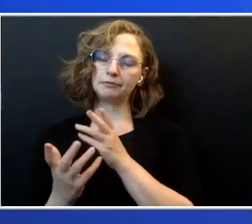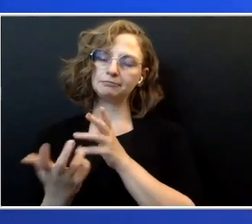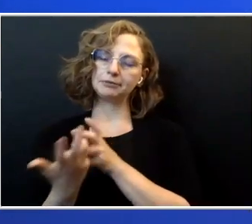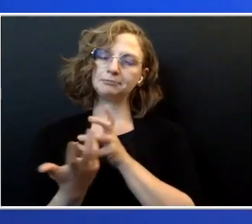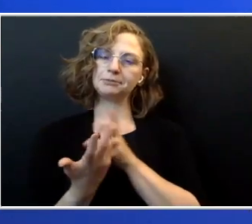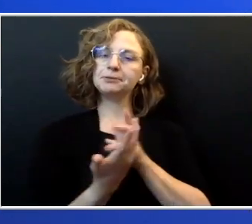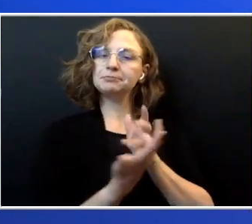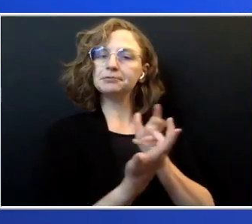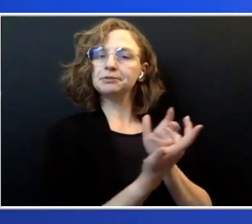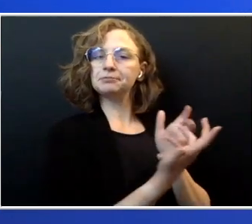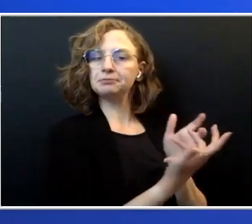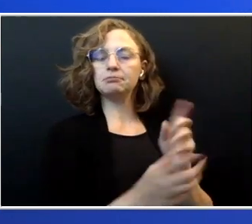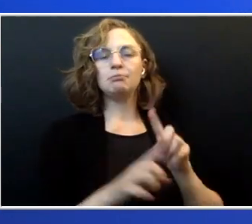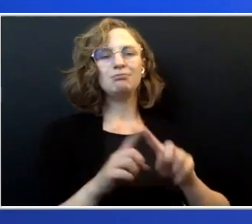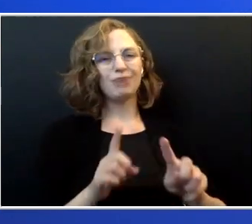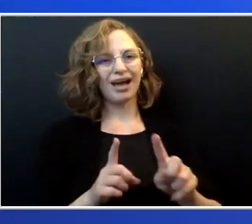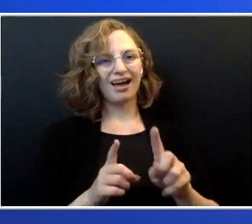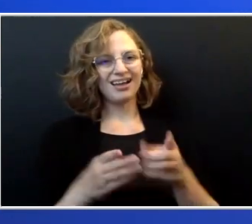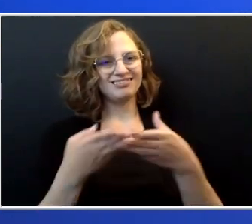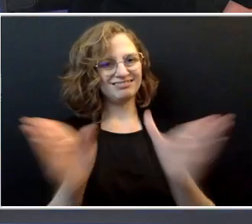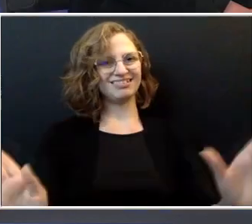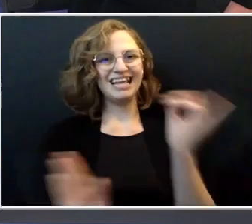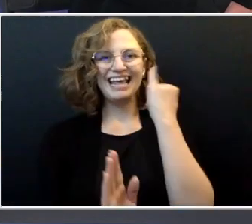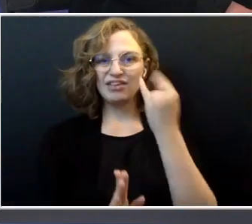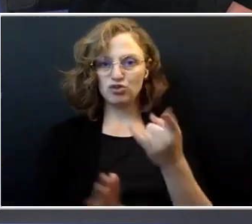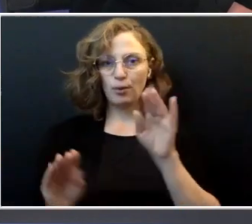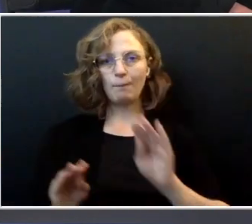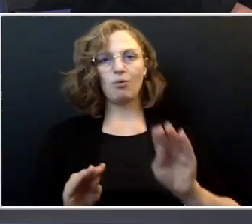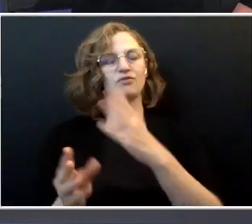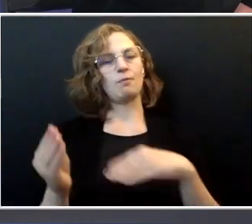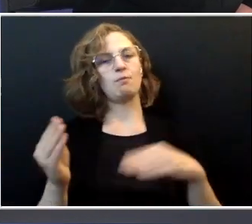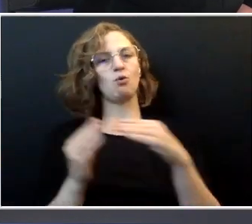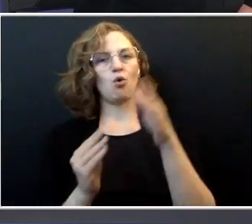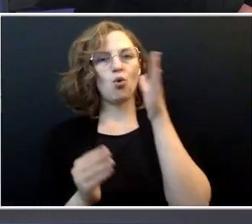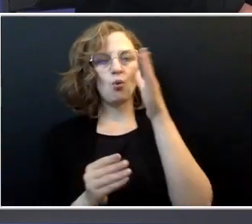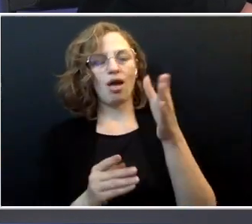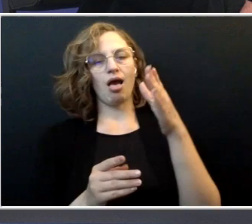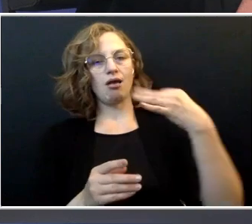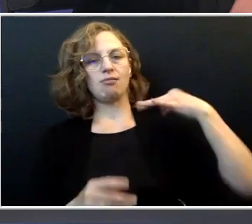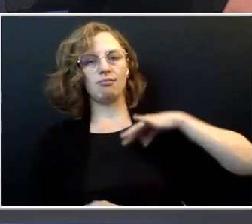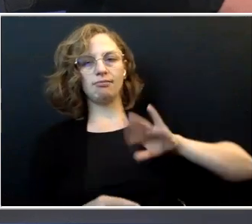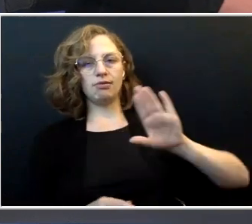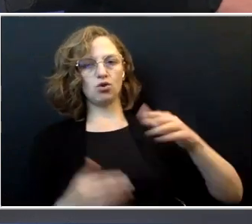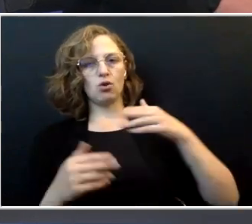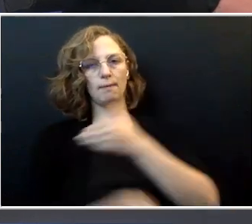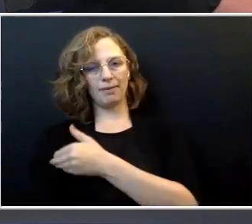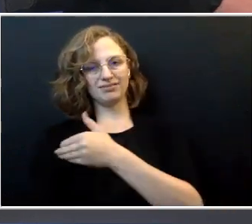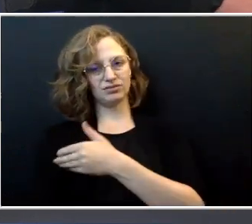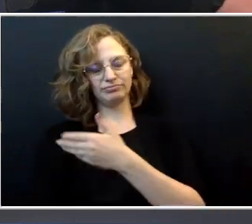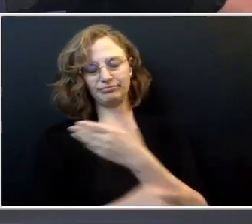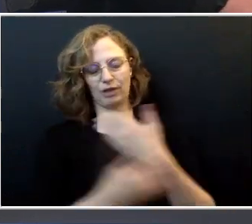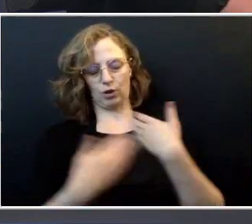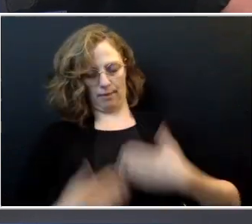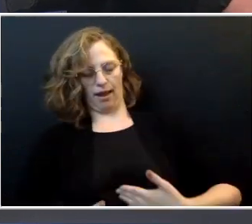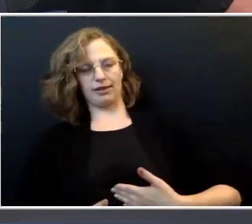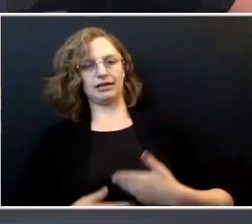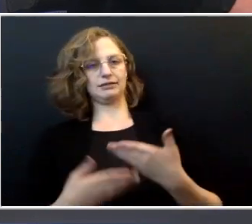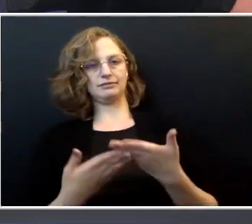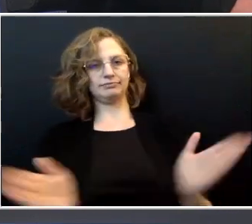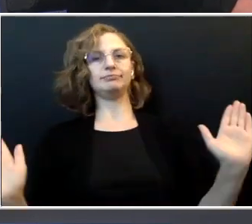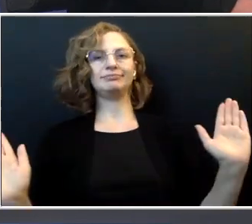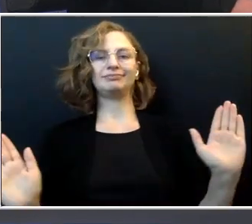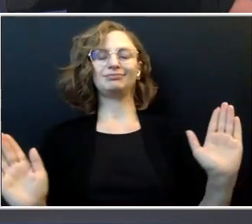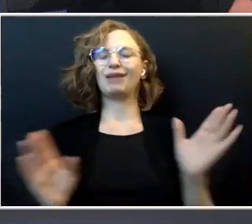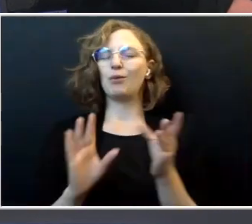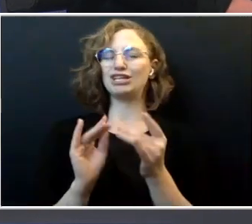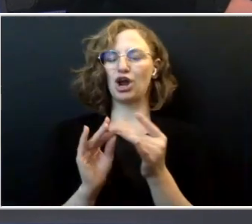going to see benefits to your muscle health overall. All right, let's talk about that corrective part, because Lord knows trainers have tried to correct my movements for a long time.